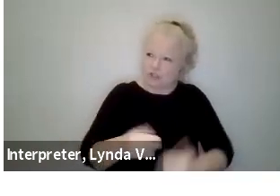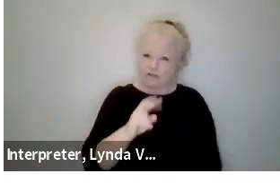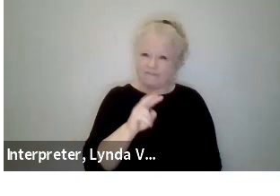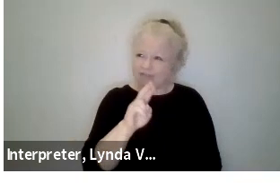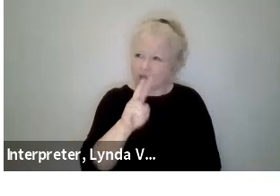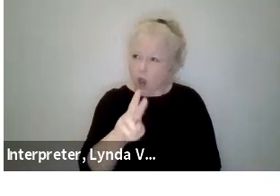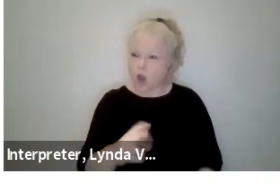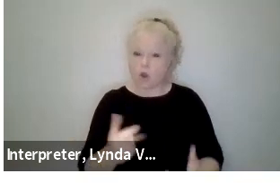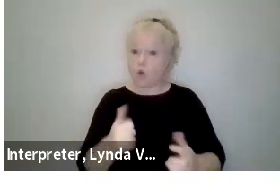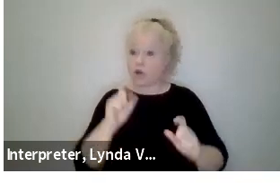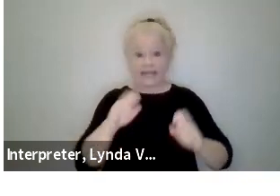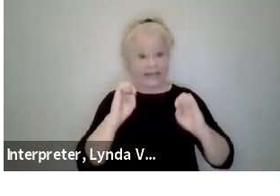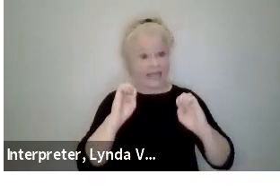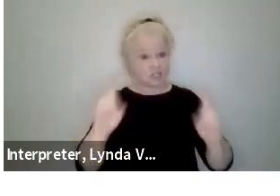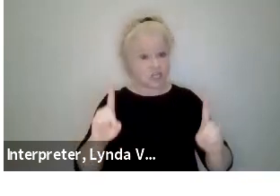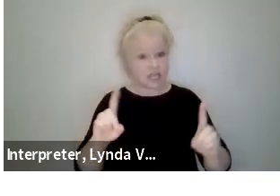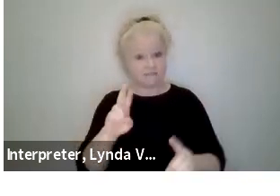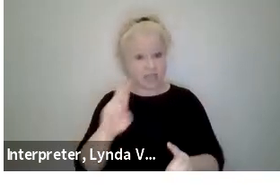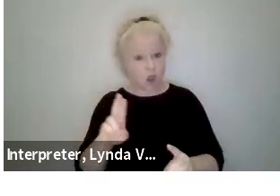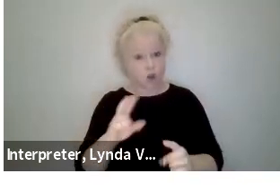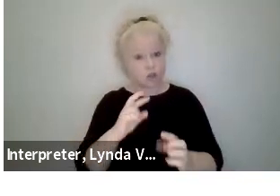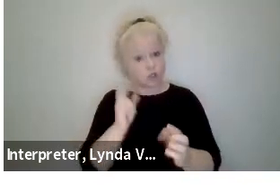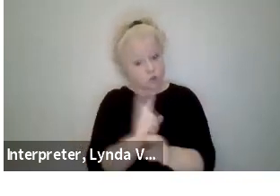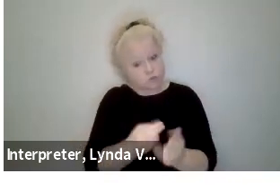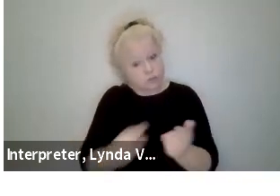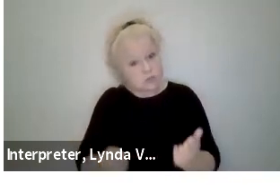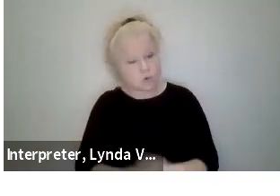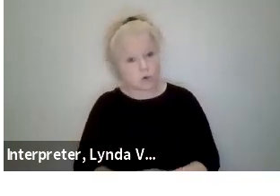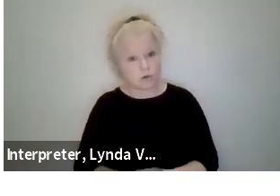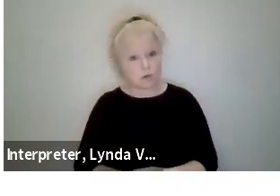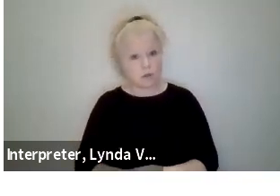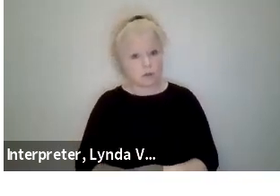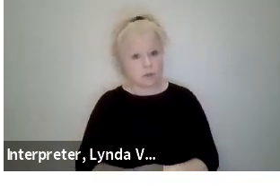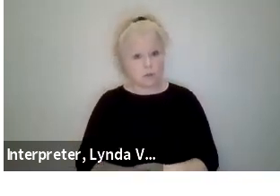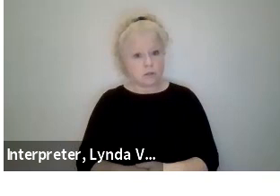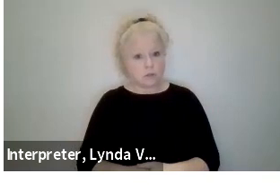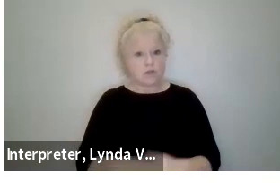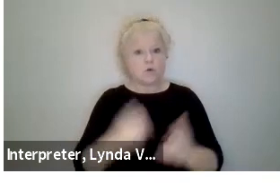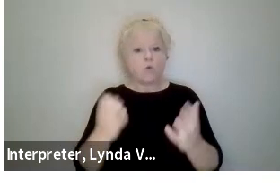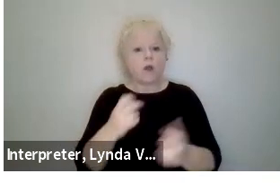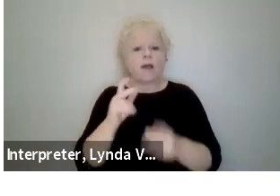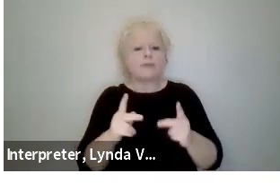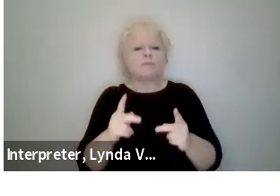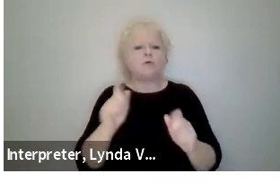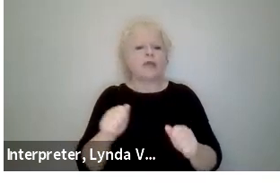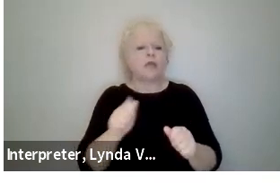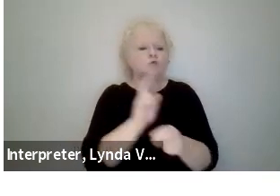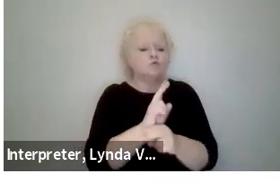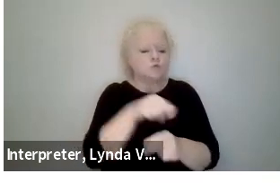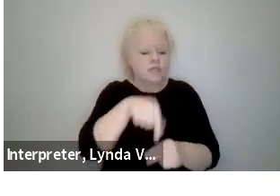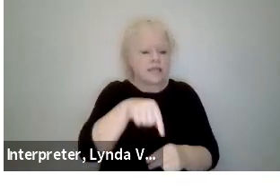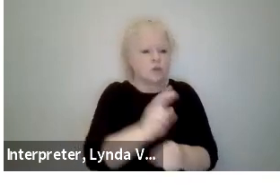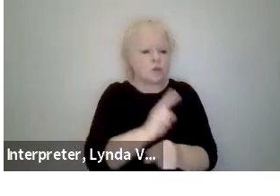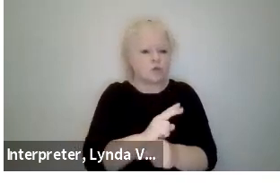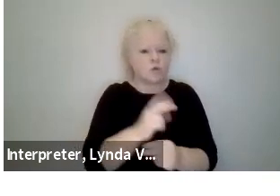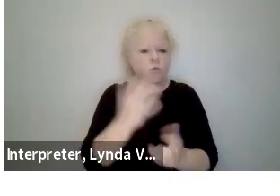or who needed education about VR as a resource. We wanted people to have a place to utilize while they were in the process of getting